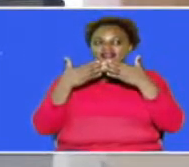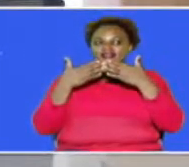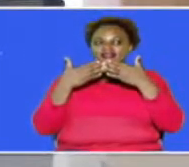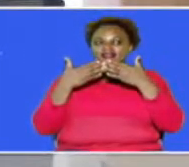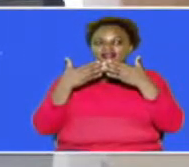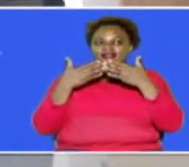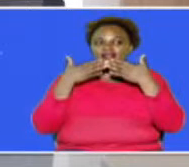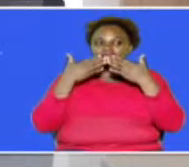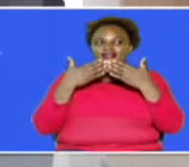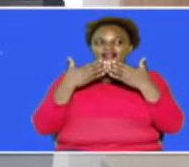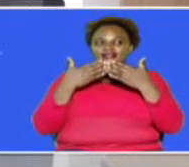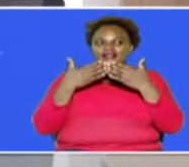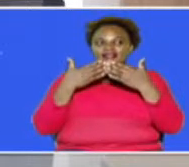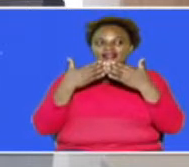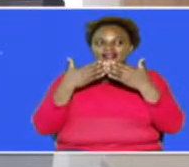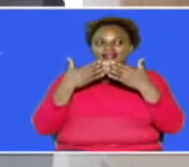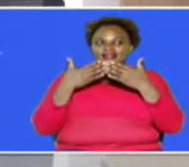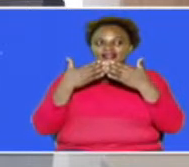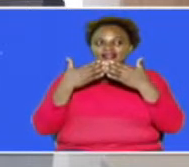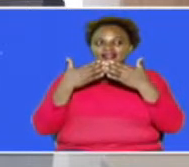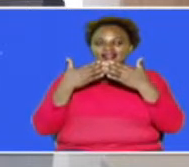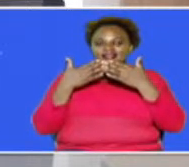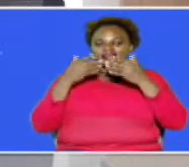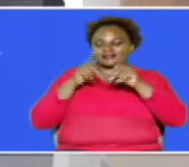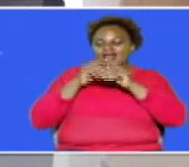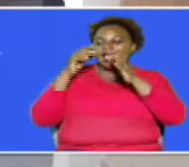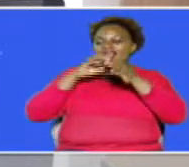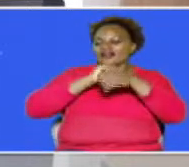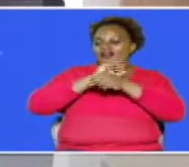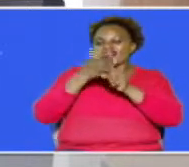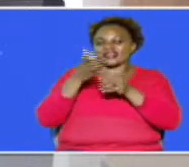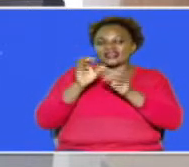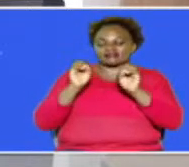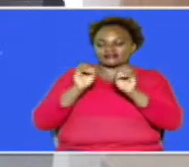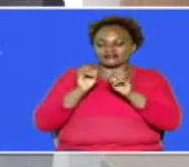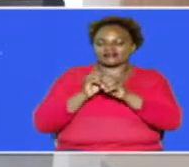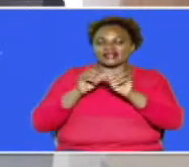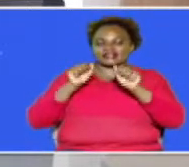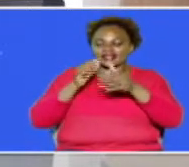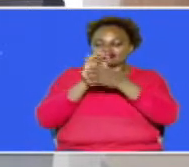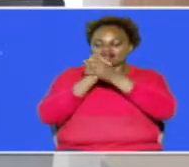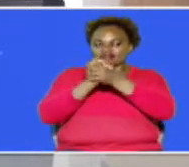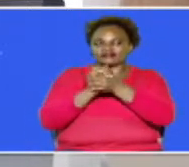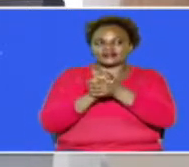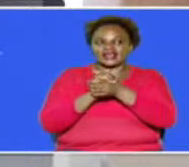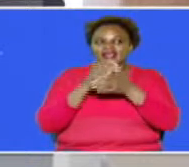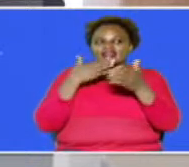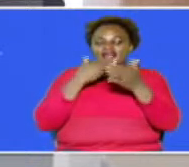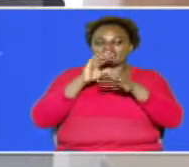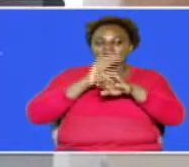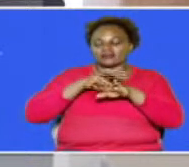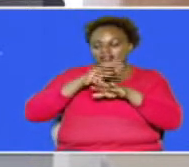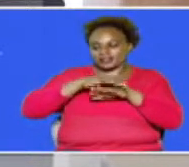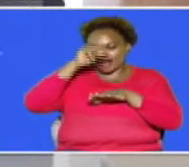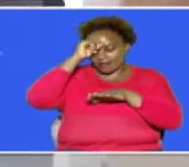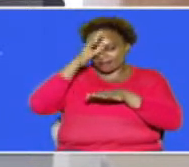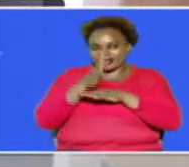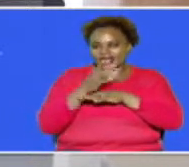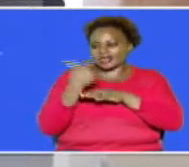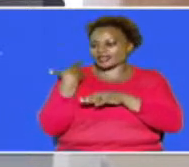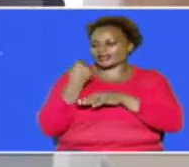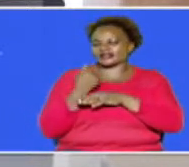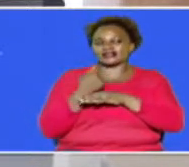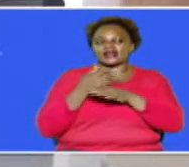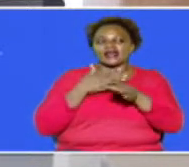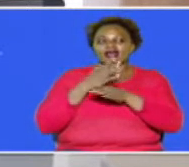Good to see the corona ilisha. Corona ilisha, lakini it has gone down. Tunaweza salimiana. We have vaccinated. Good to see you, Governor. And good to see you, because this is just a day